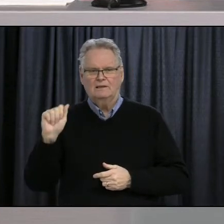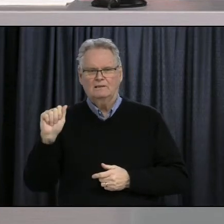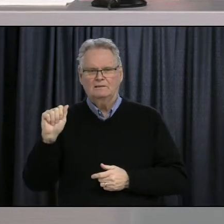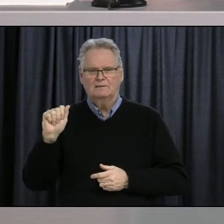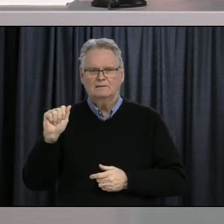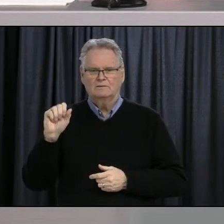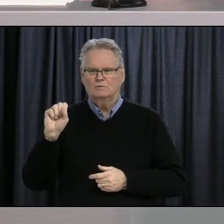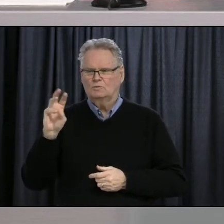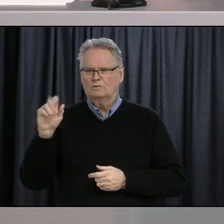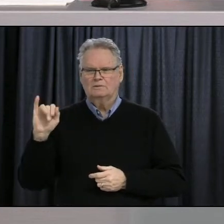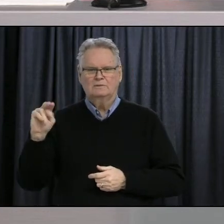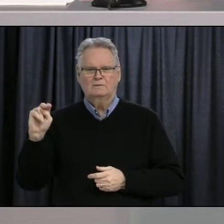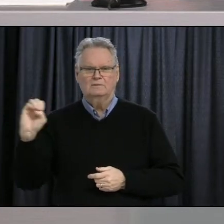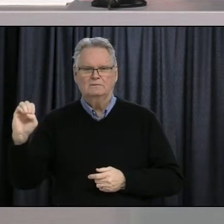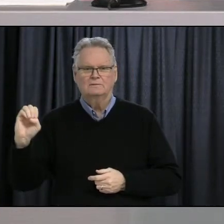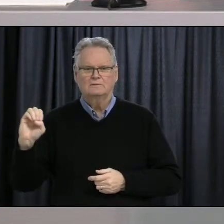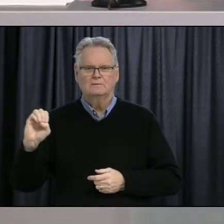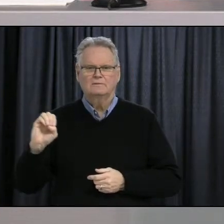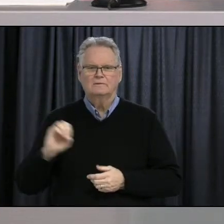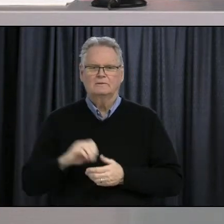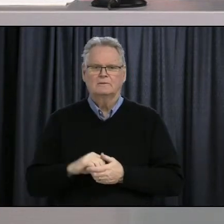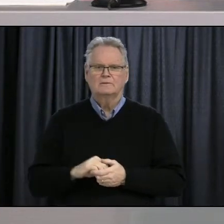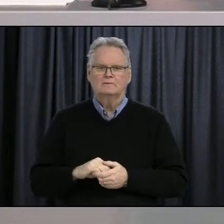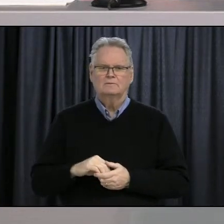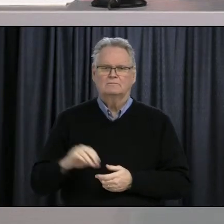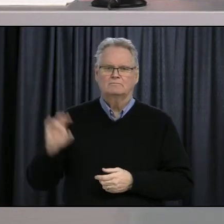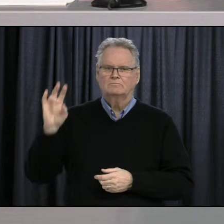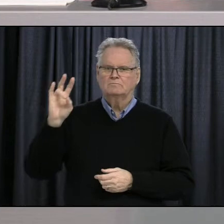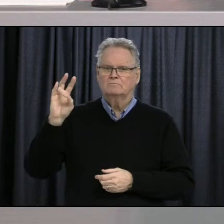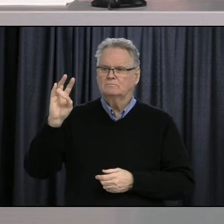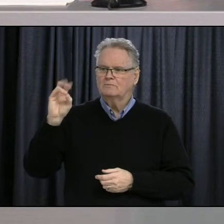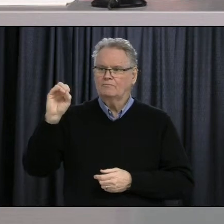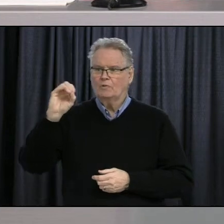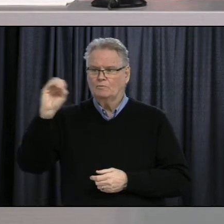that's a target, if that's enough, I guess.